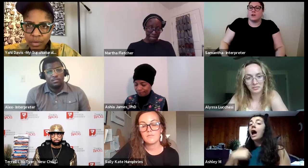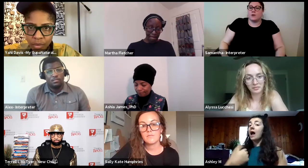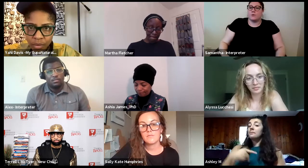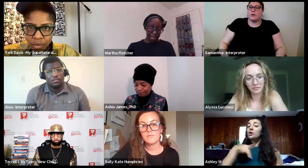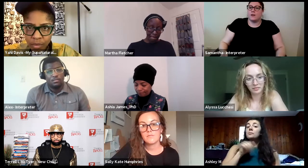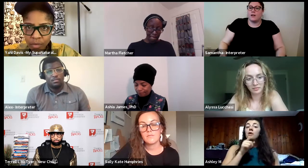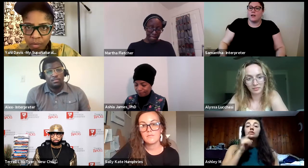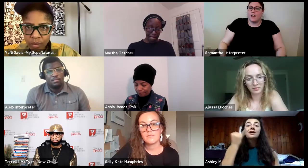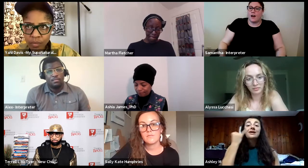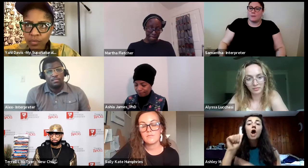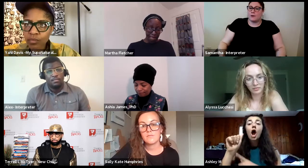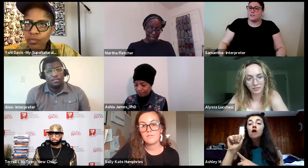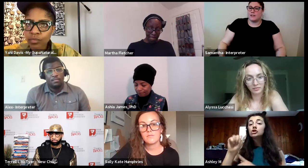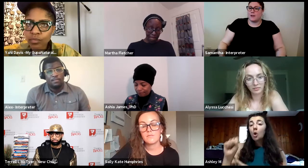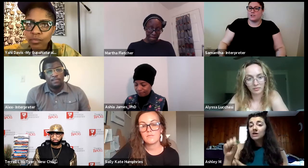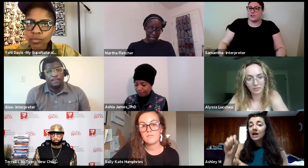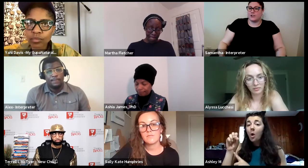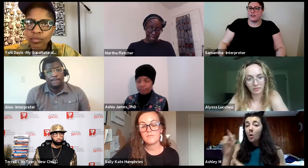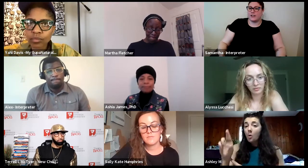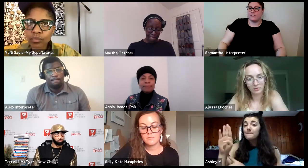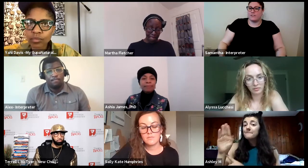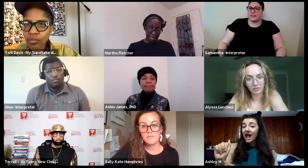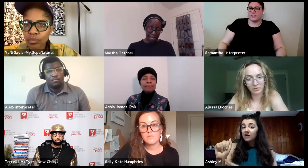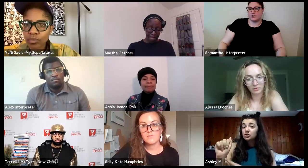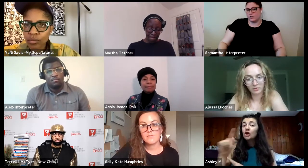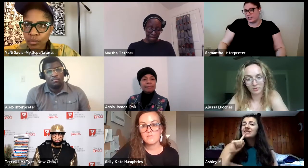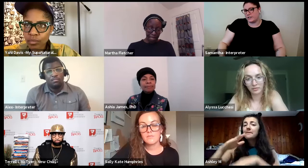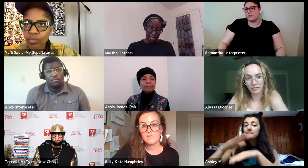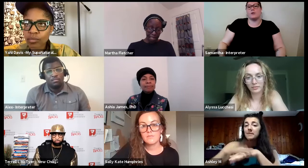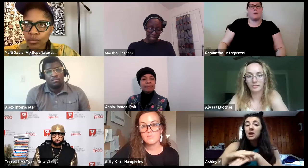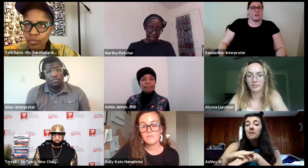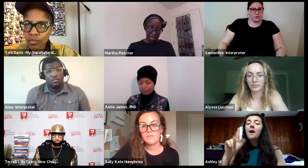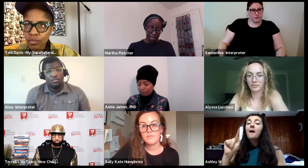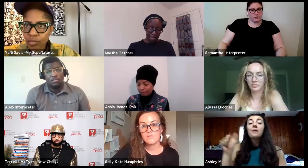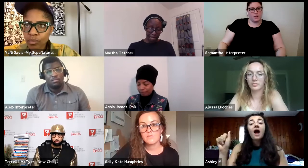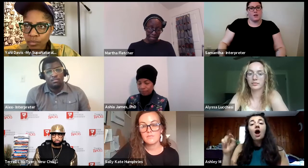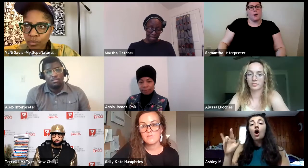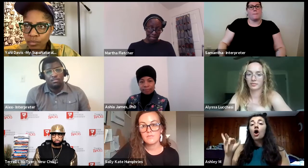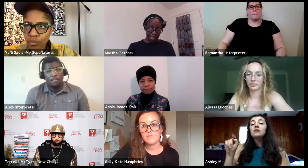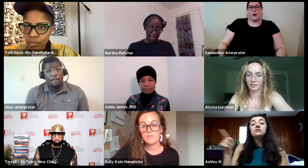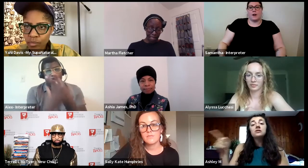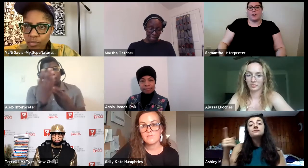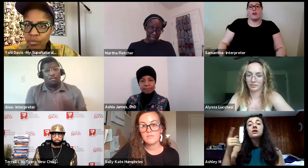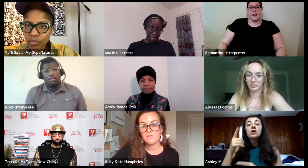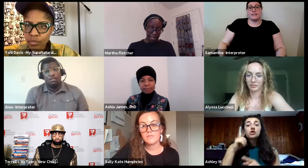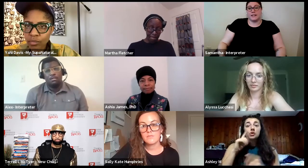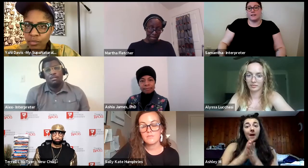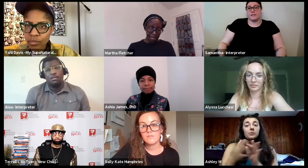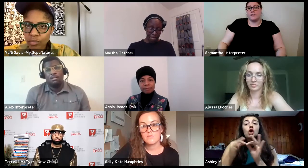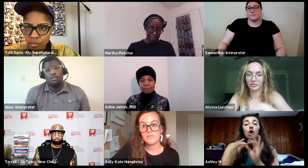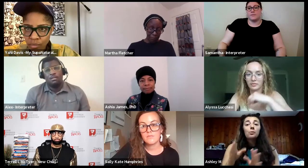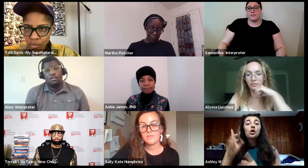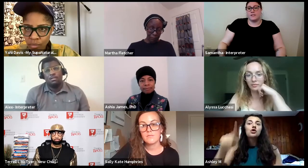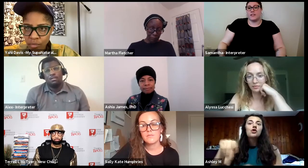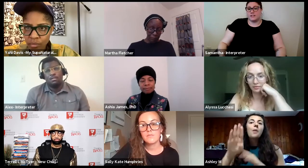Yeah, so I personally am not sure if it's an associate's or a bachelor's, but